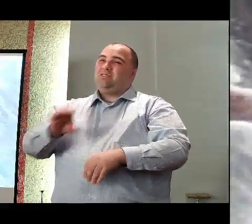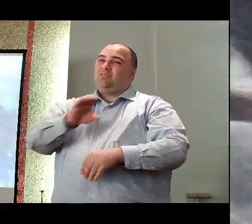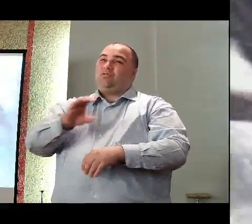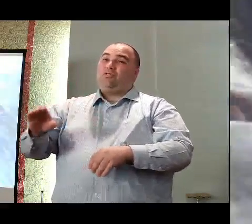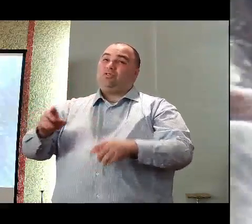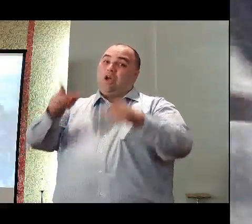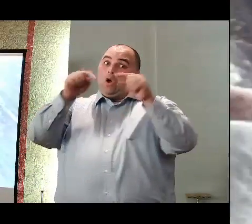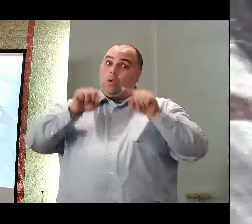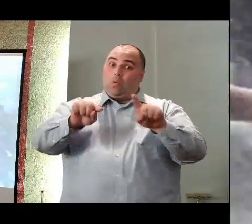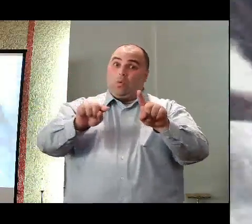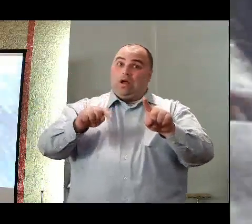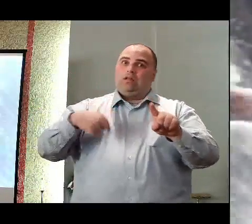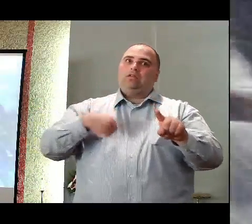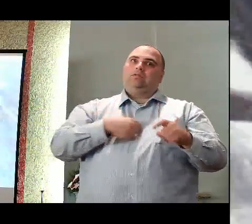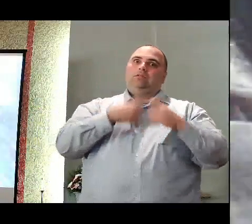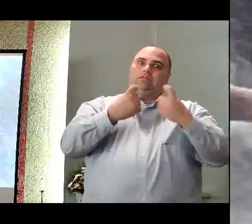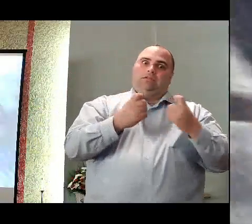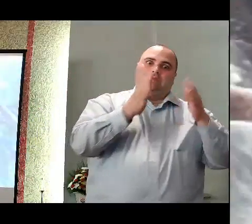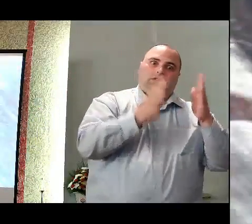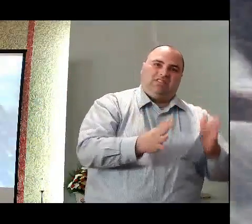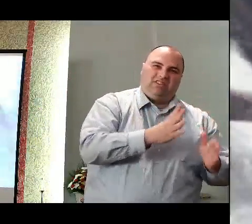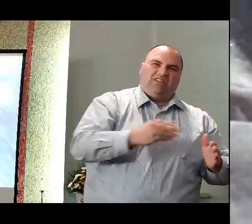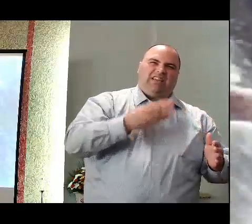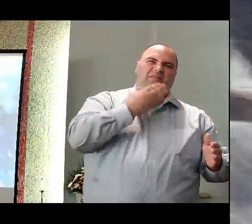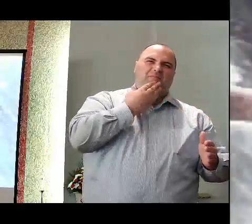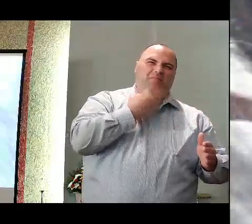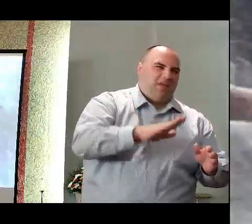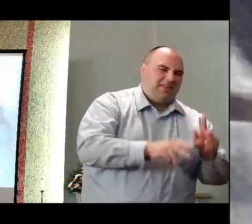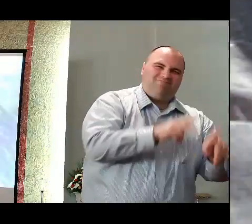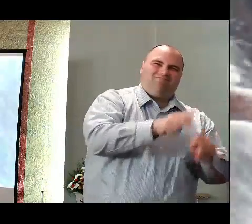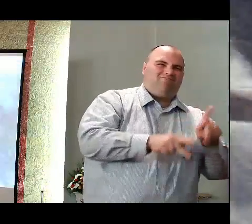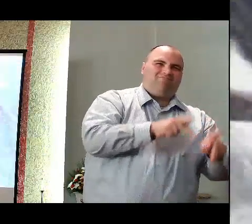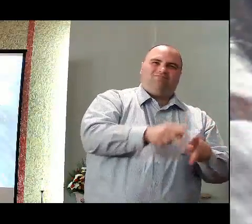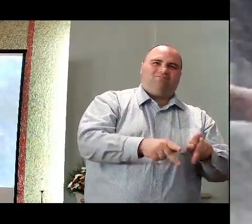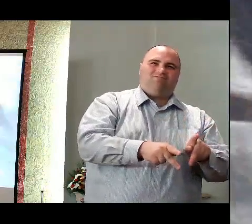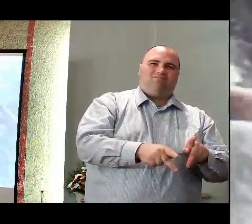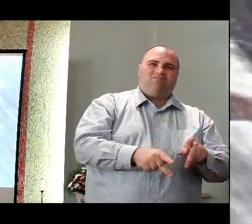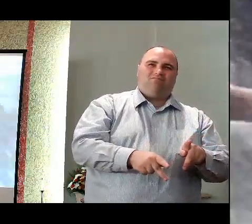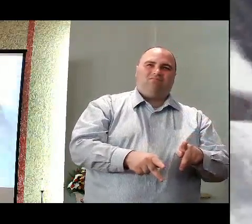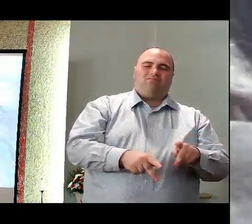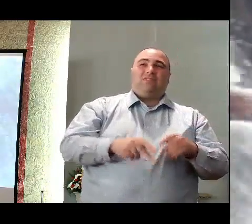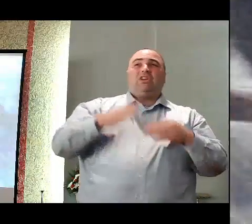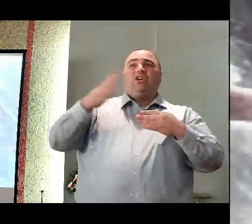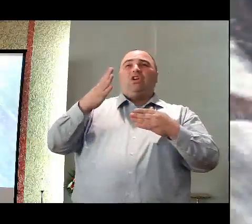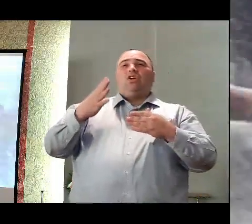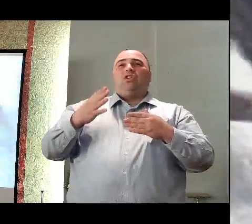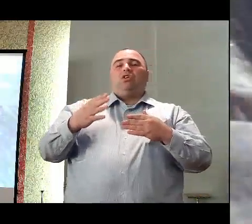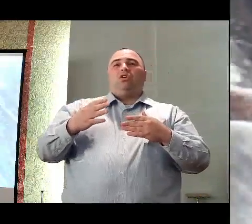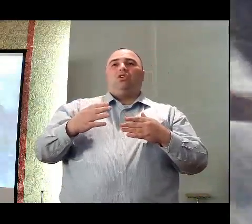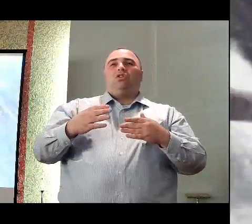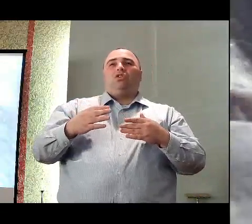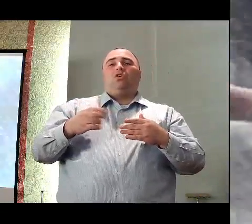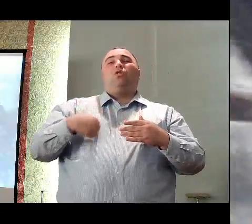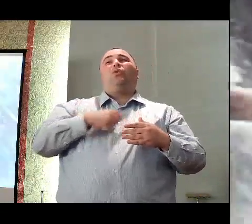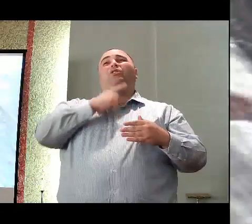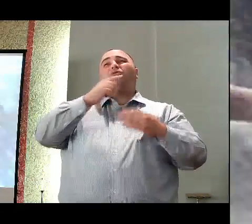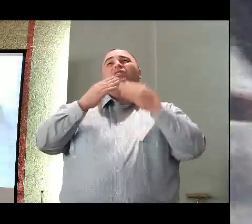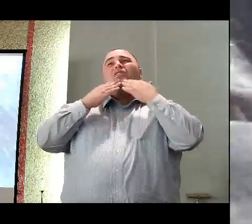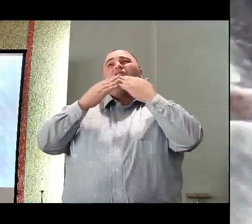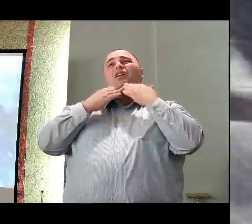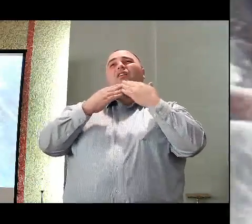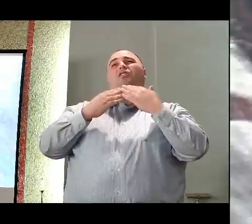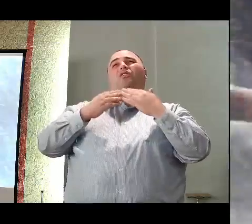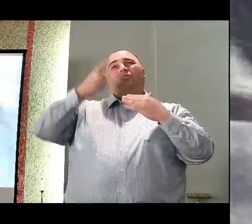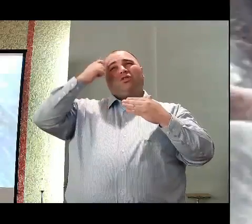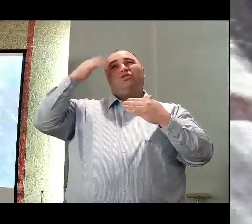wretched. And we will continue to be wretched, Lord, because we've opened the door for sin. But we're so thankful of the grace that